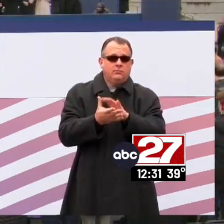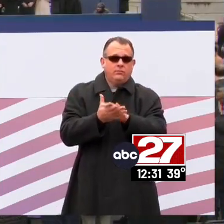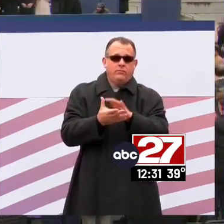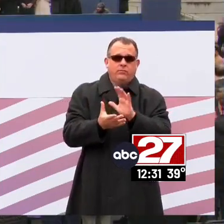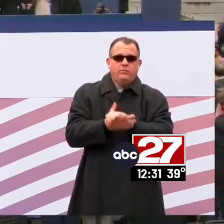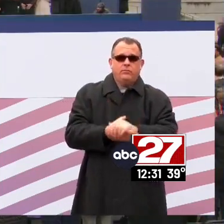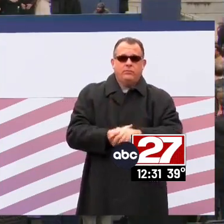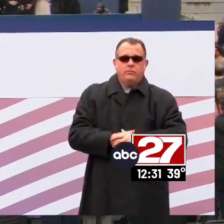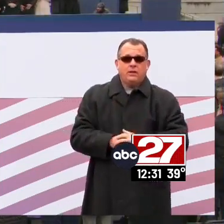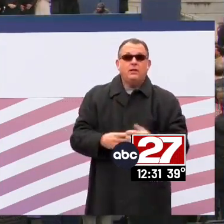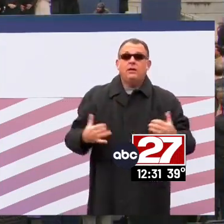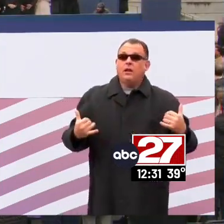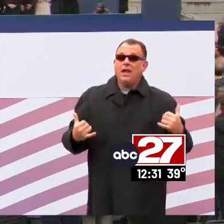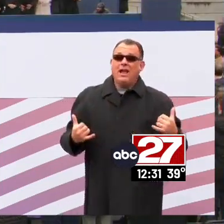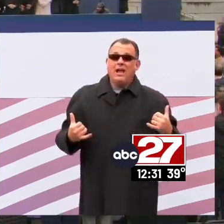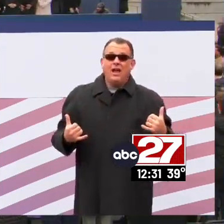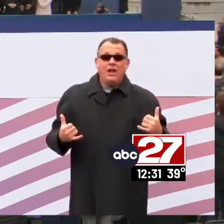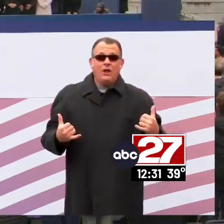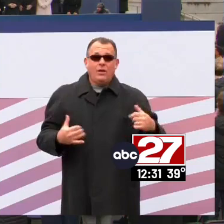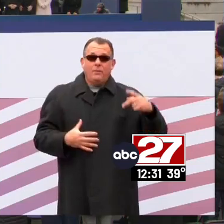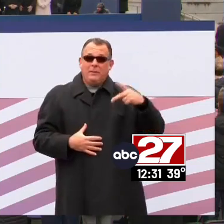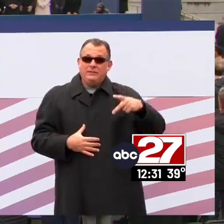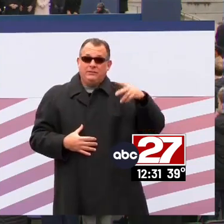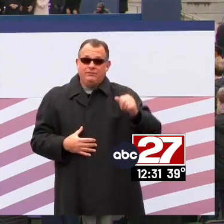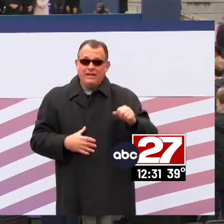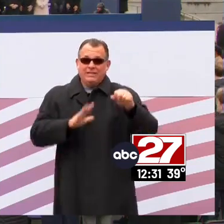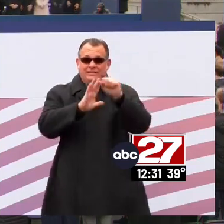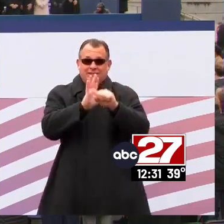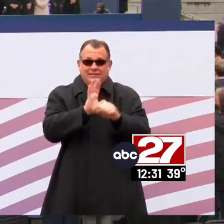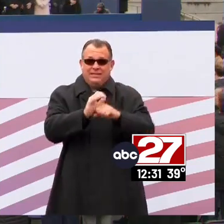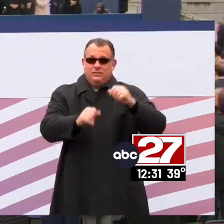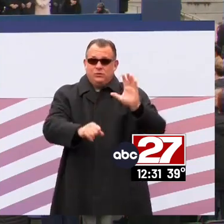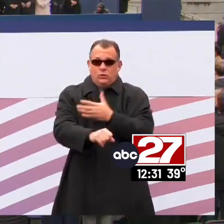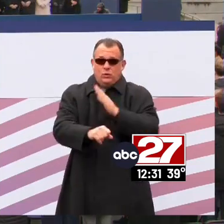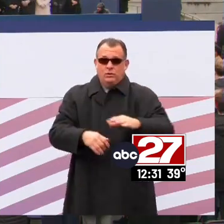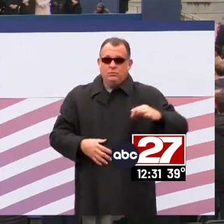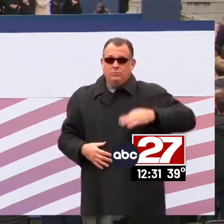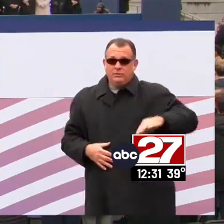And now, performing the Pennsylvania State Song, the Pittsburgh Youth Chorus.